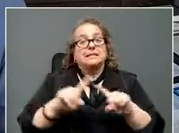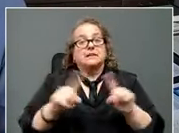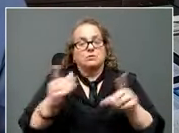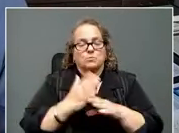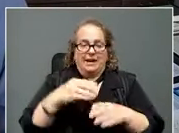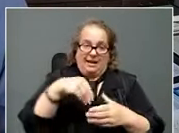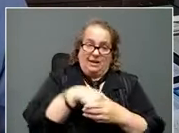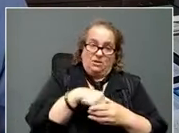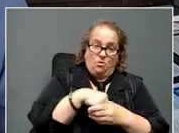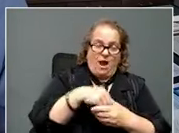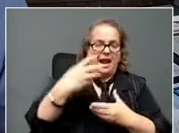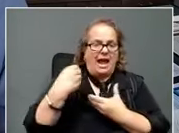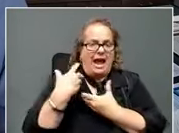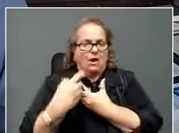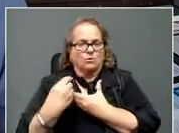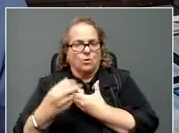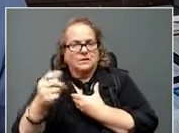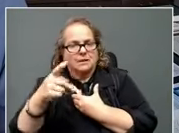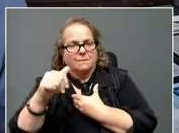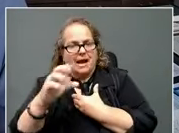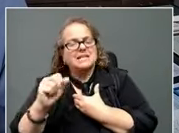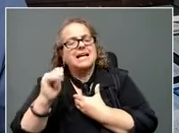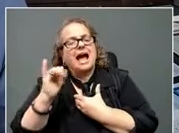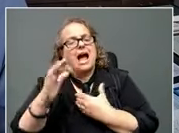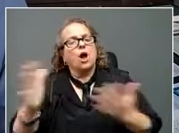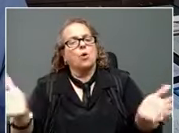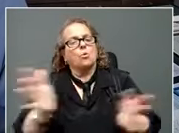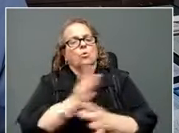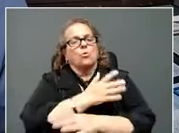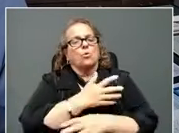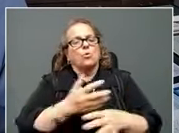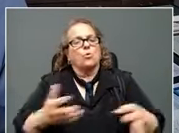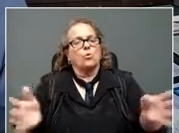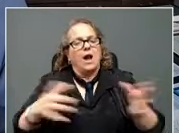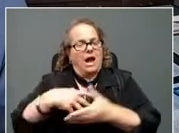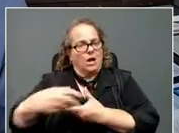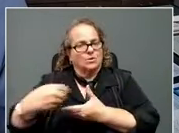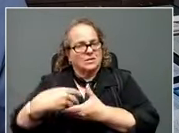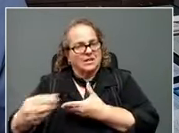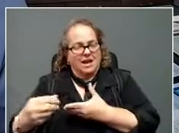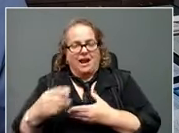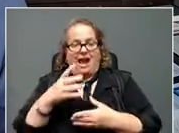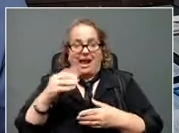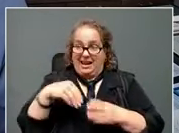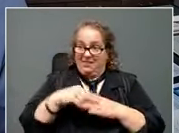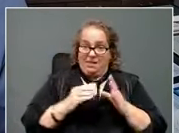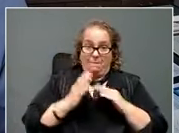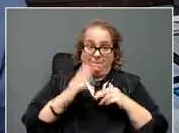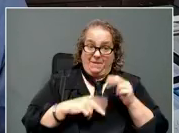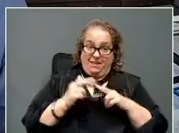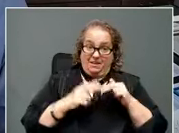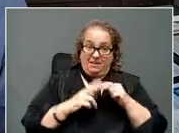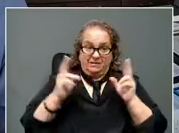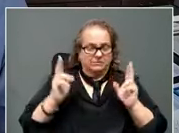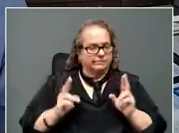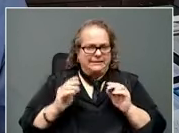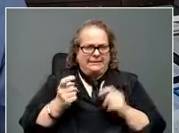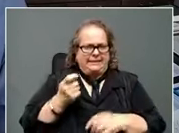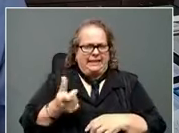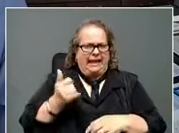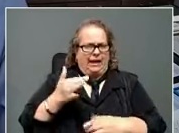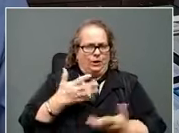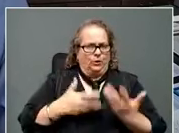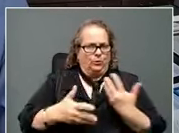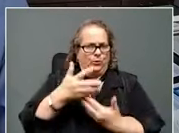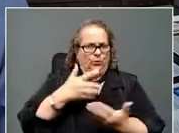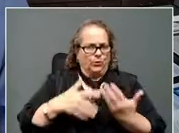sheer volume of air exchange that happens outdoors versus the decreased air exchange that happens in a confined space. So it's